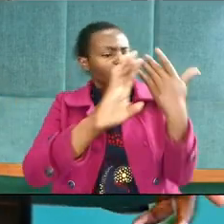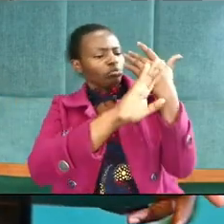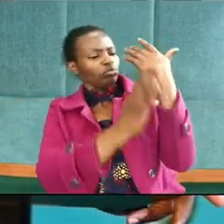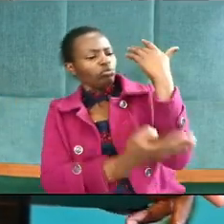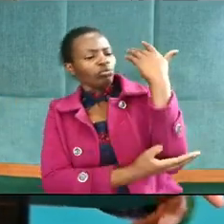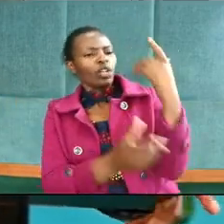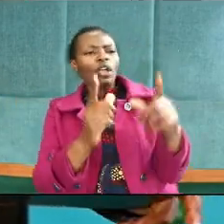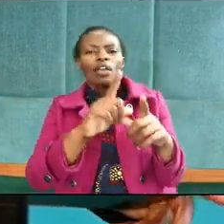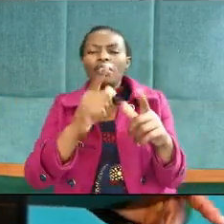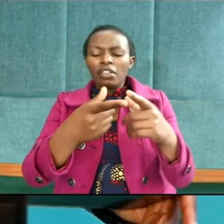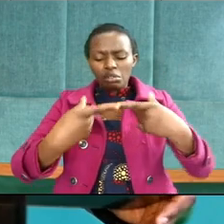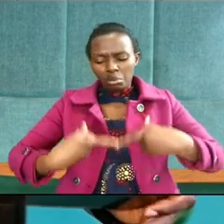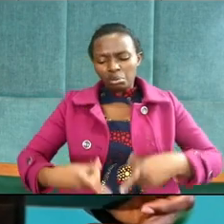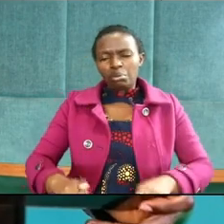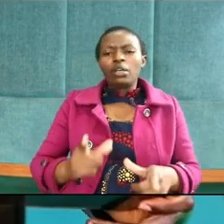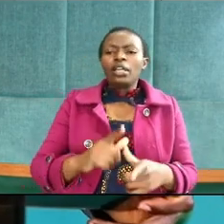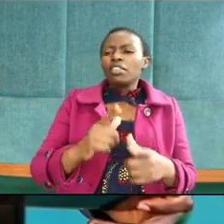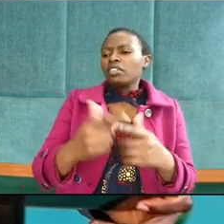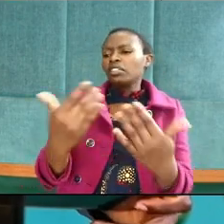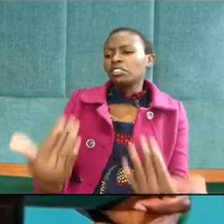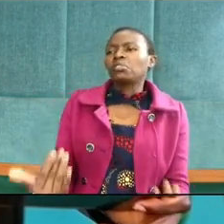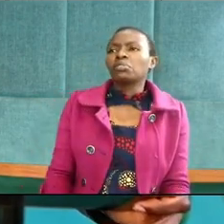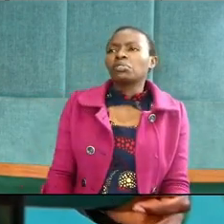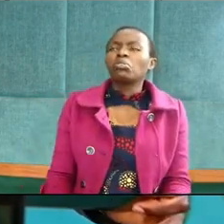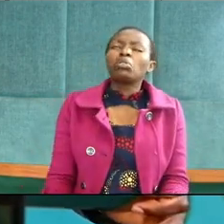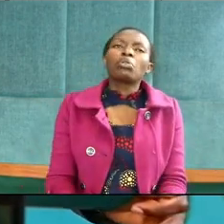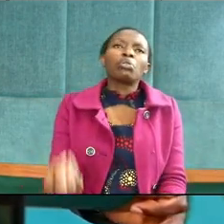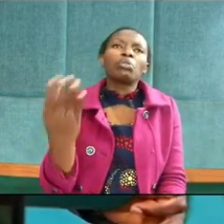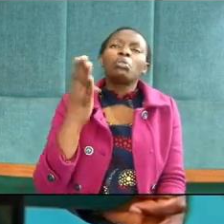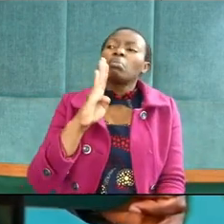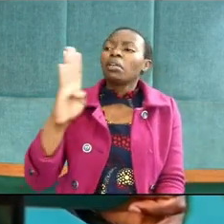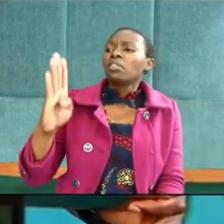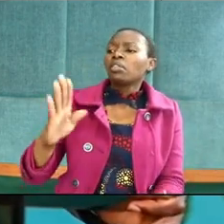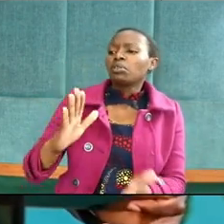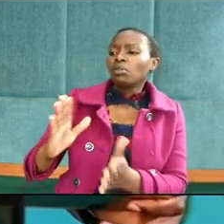child, and the child would grow by the wind around.